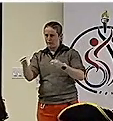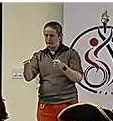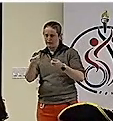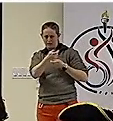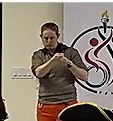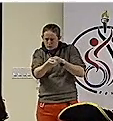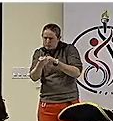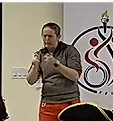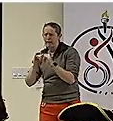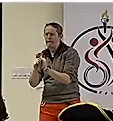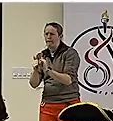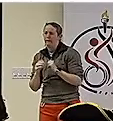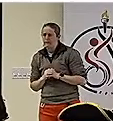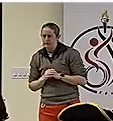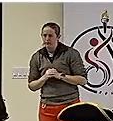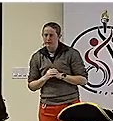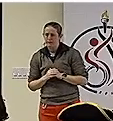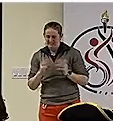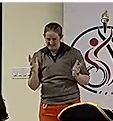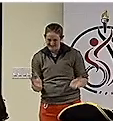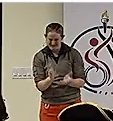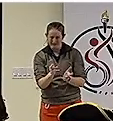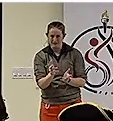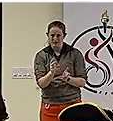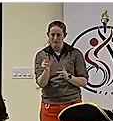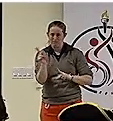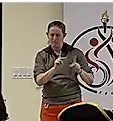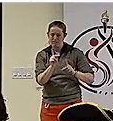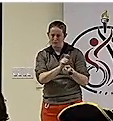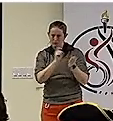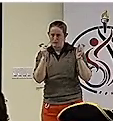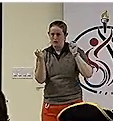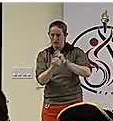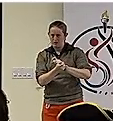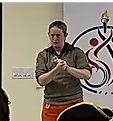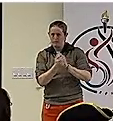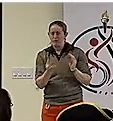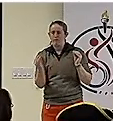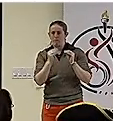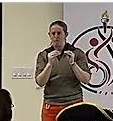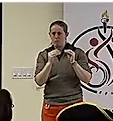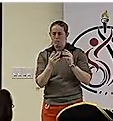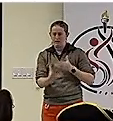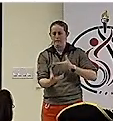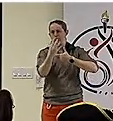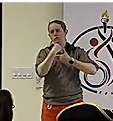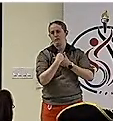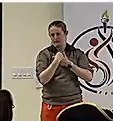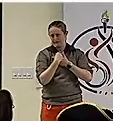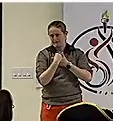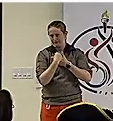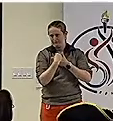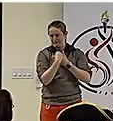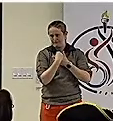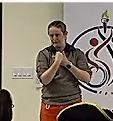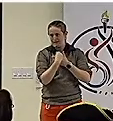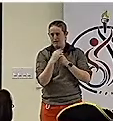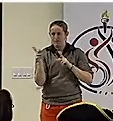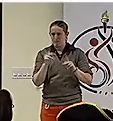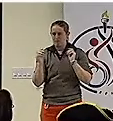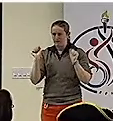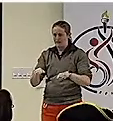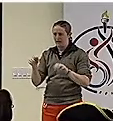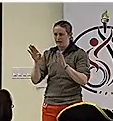has helped employers move beyond compliance towards practical, inclusive inclusive practices that open doors for people who are